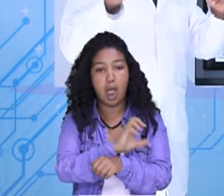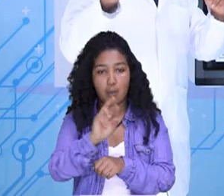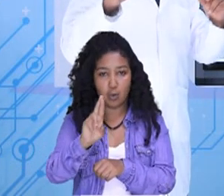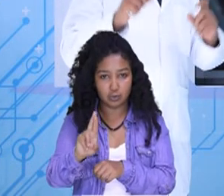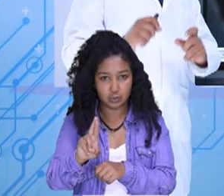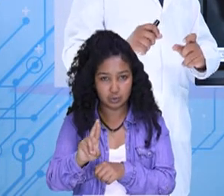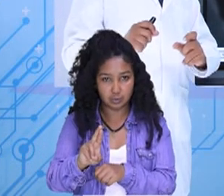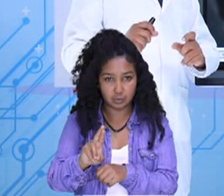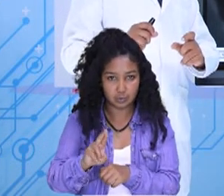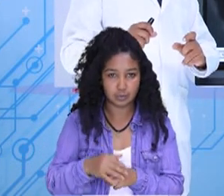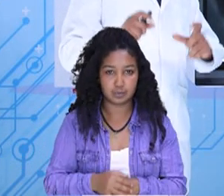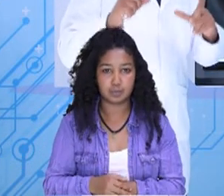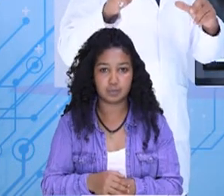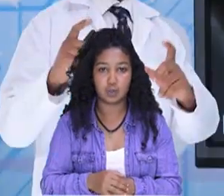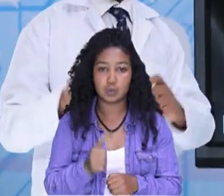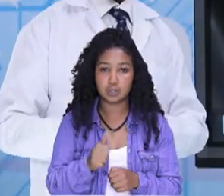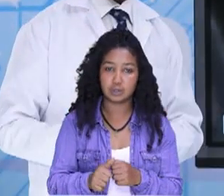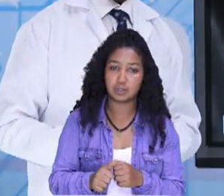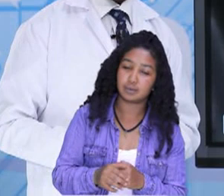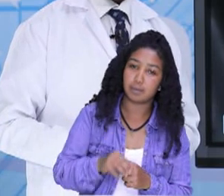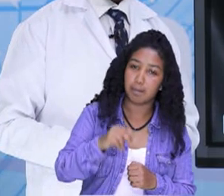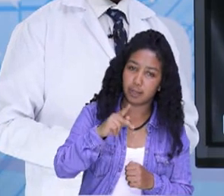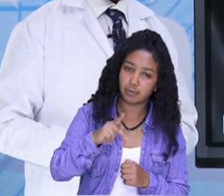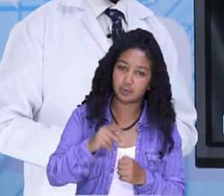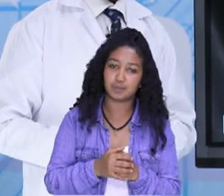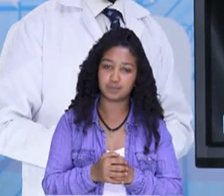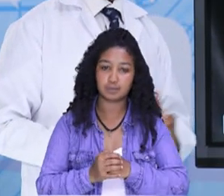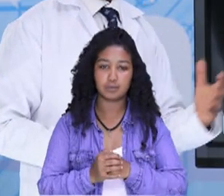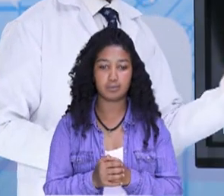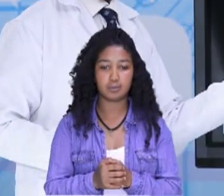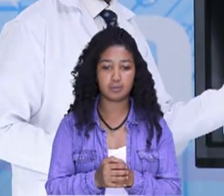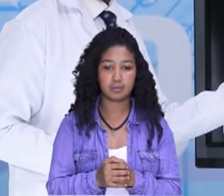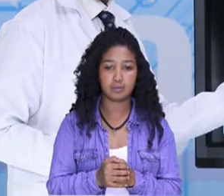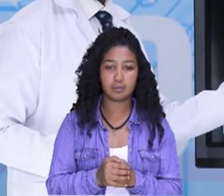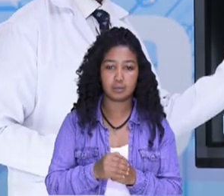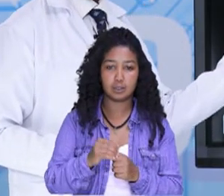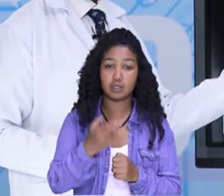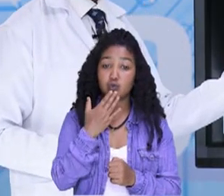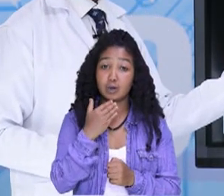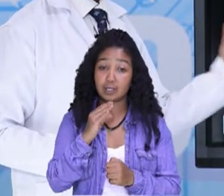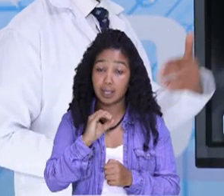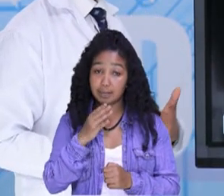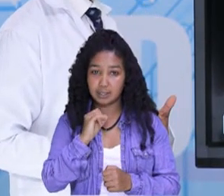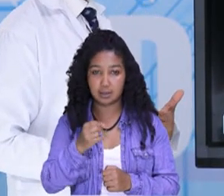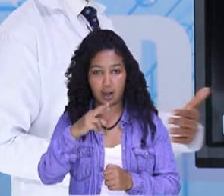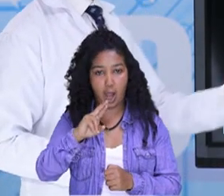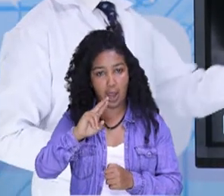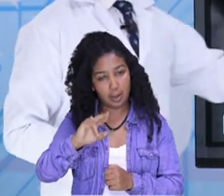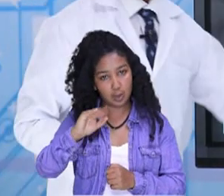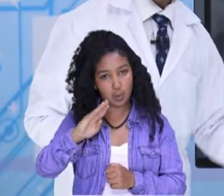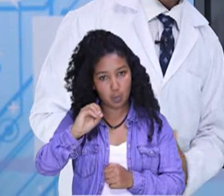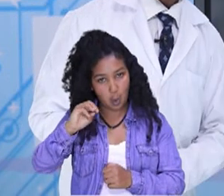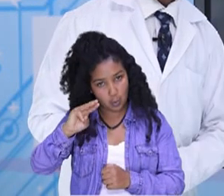the 5-carbon sugar, which is pentose sugar. And the sugar type is ribose.